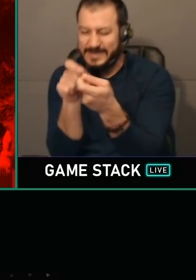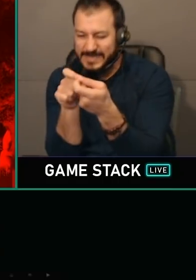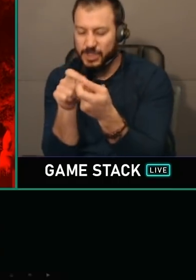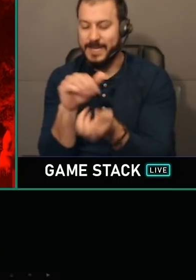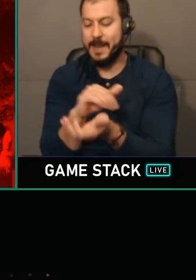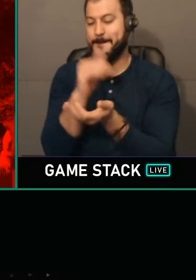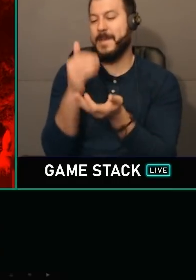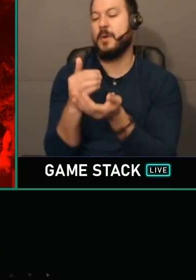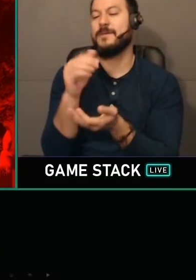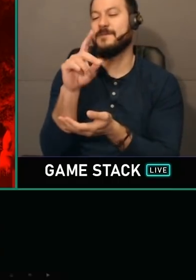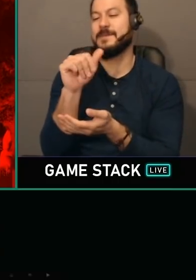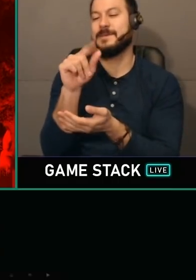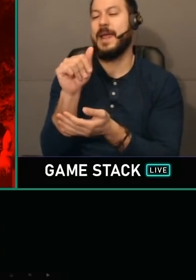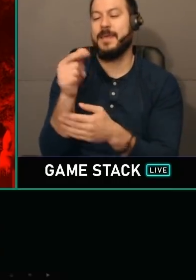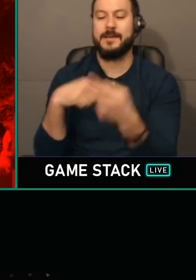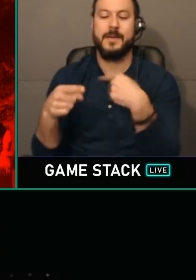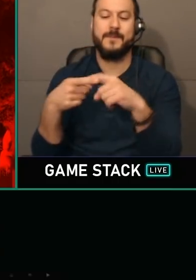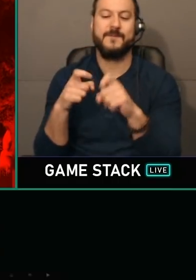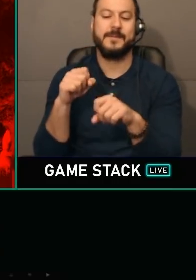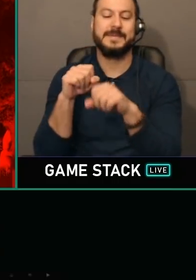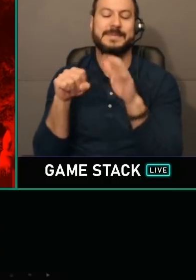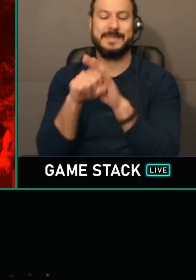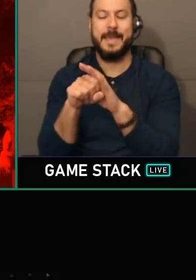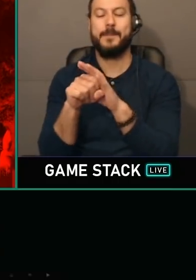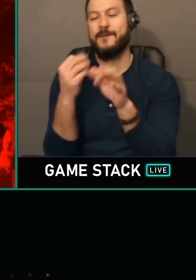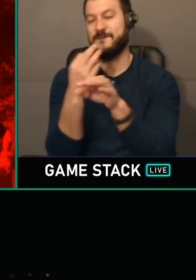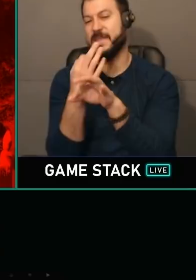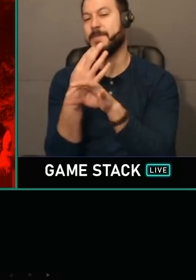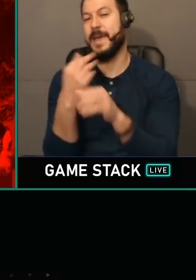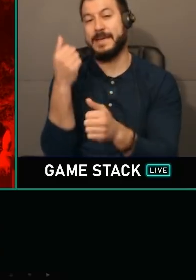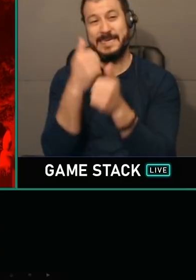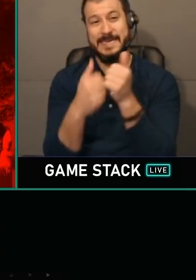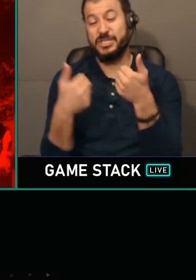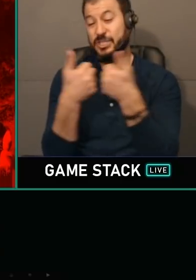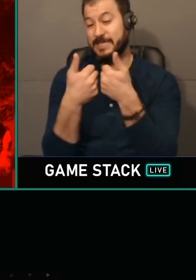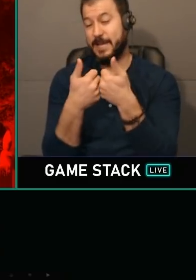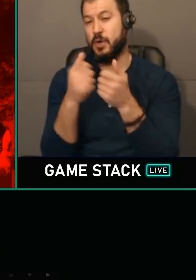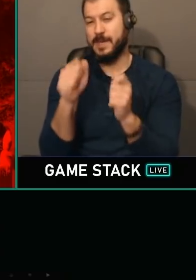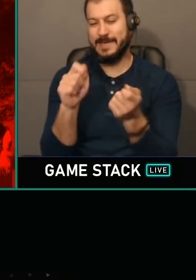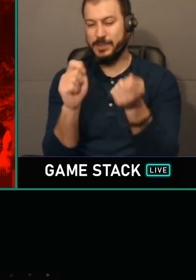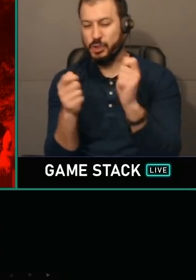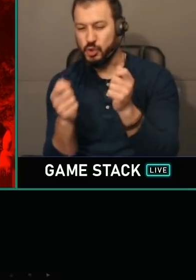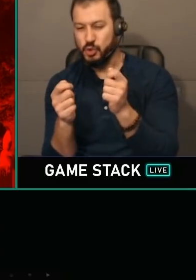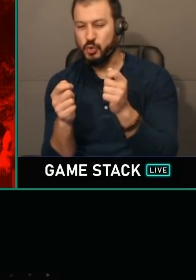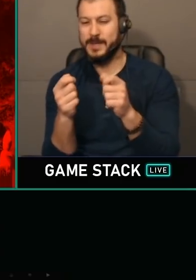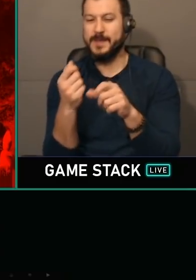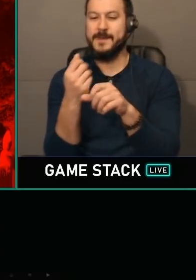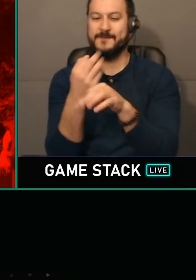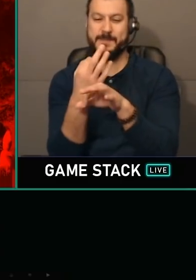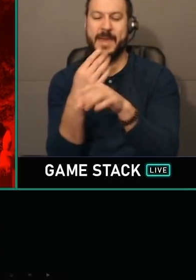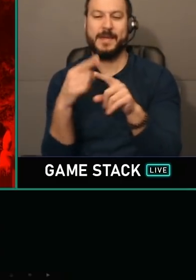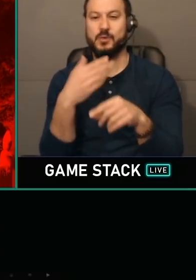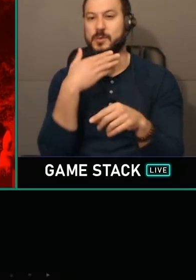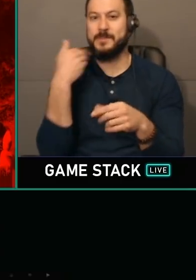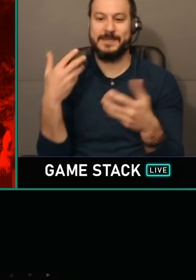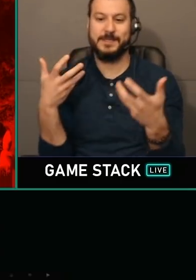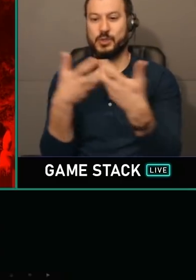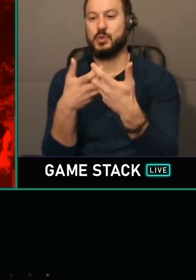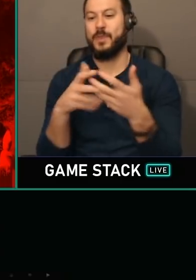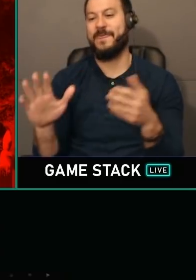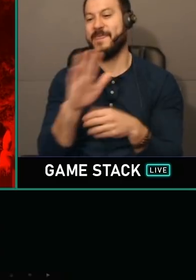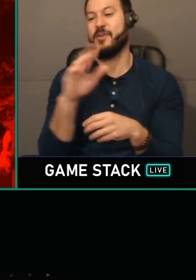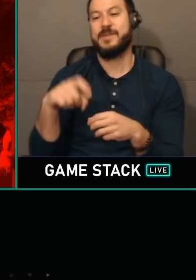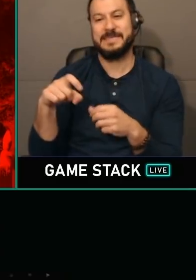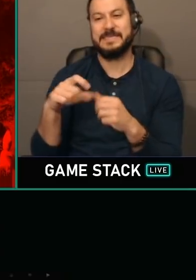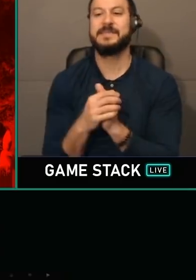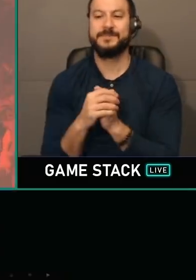data coming from sampler feedback. Each title can tune sampler feedback to best suit their needs.